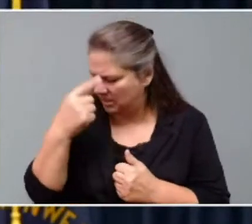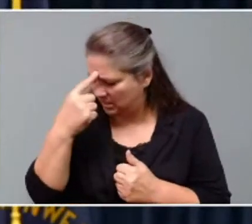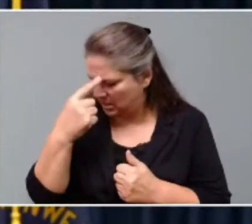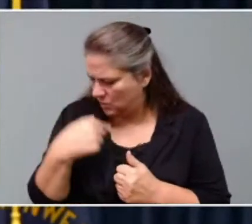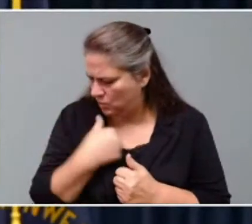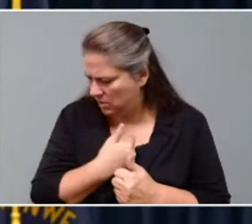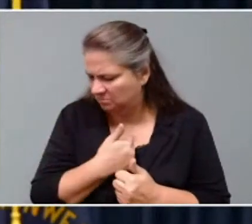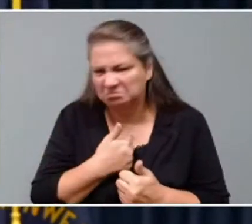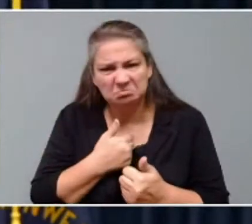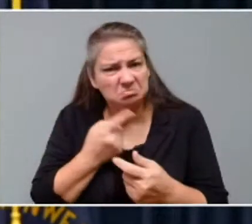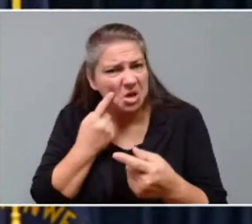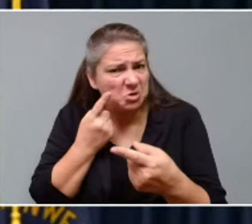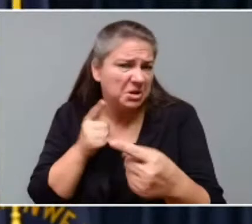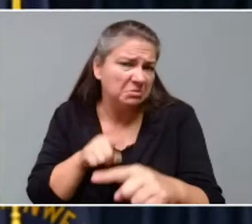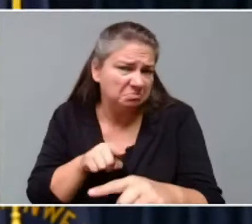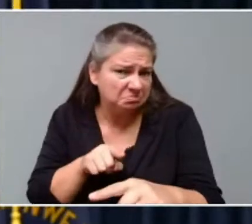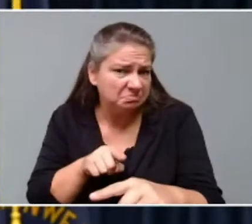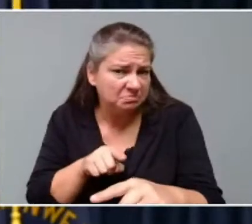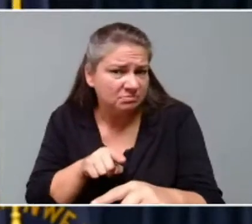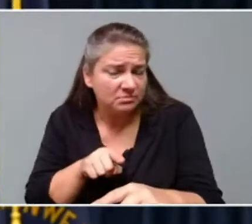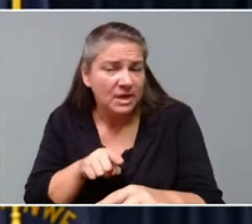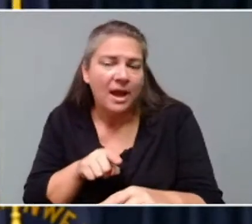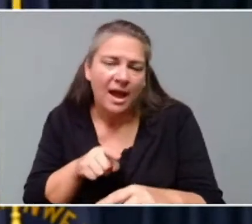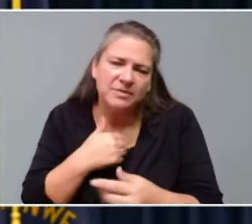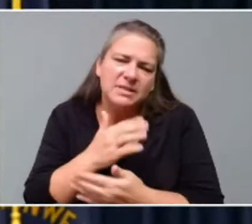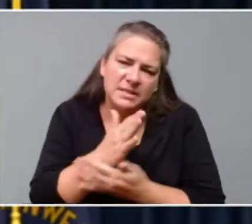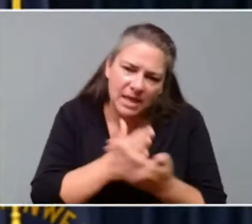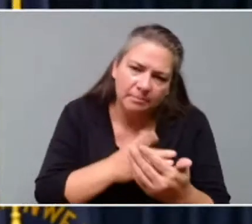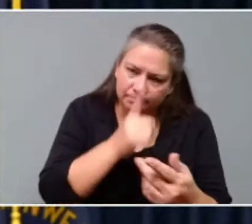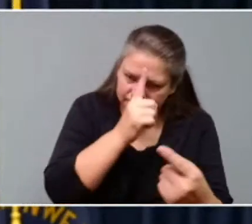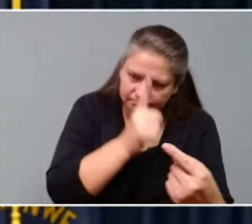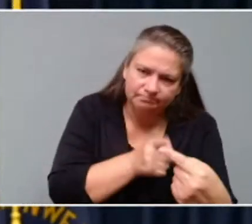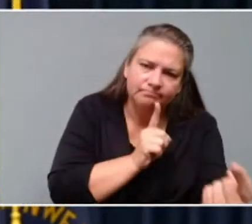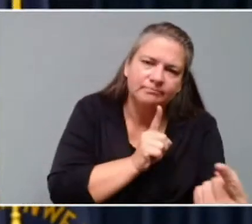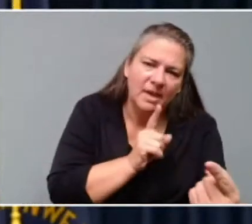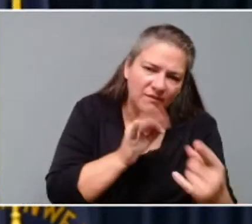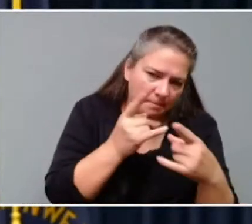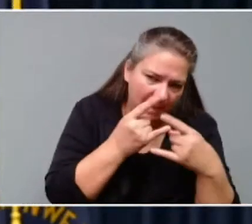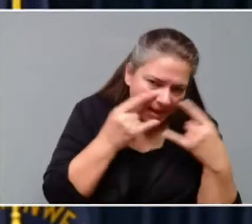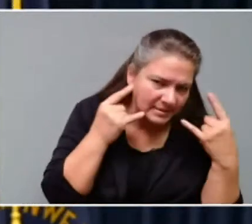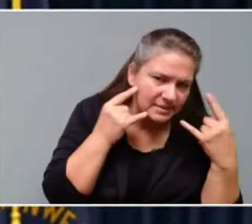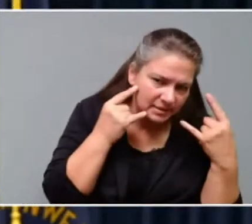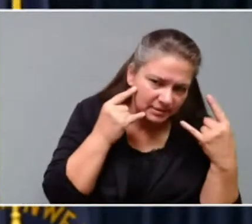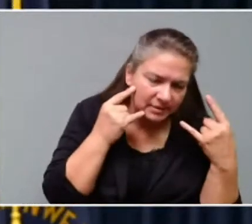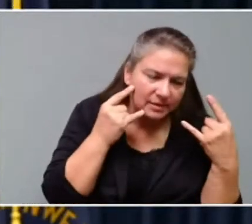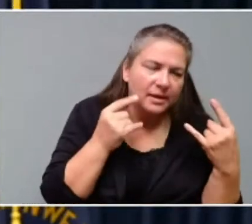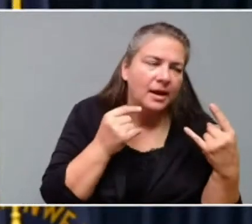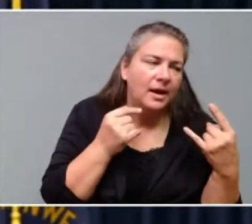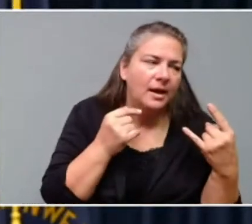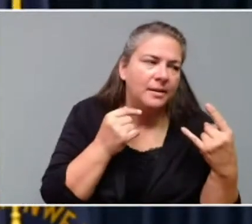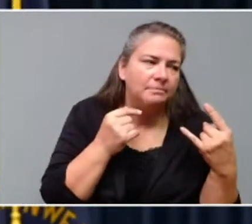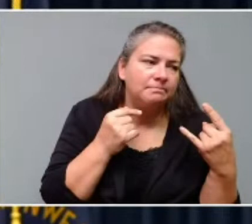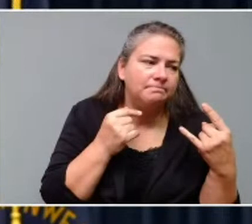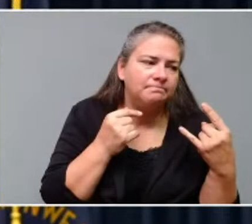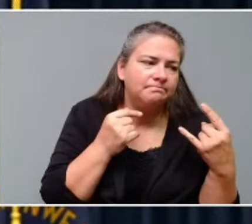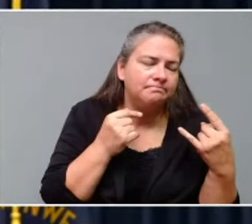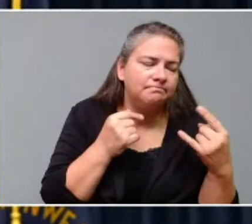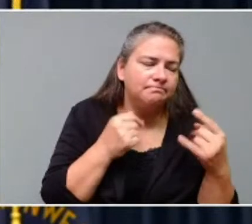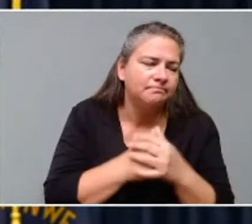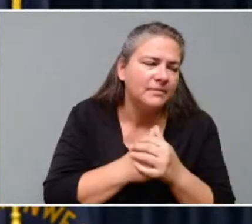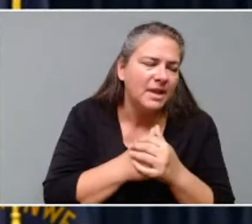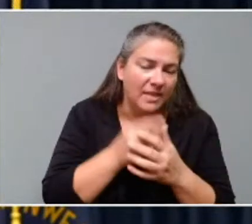agreement. Obviously, there is disagreement over masking. I think that that'll be a real